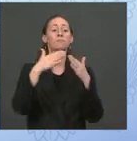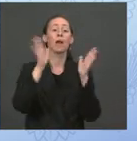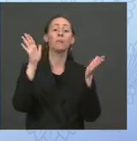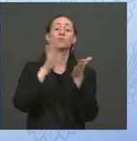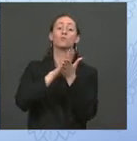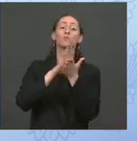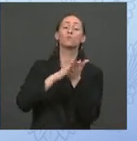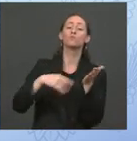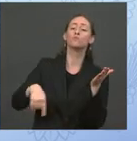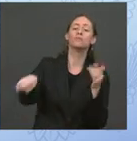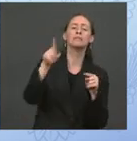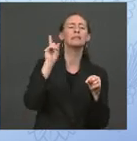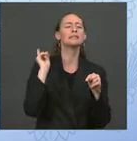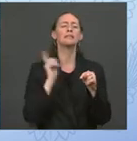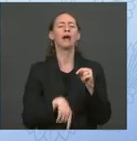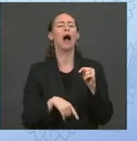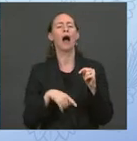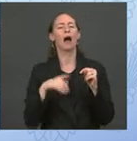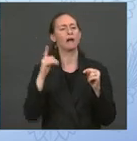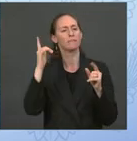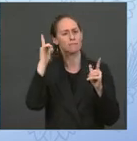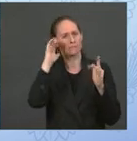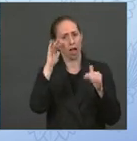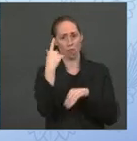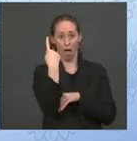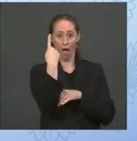on an academic education.